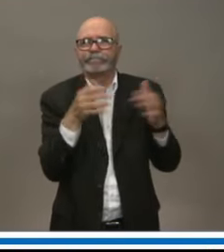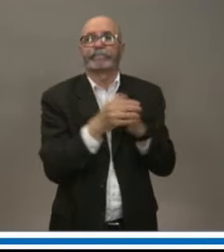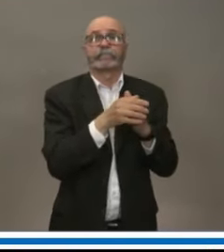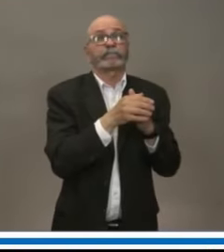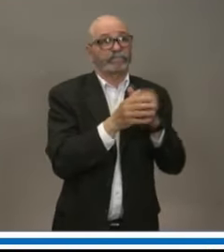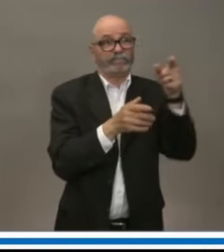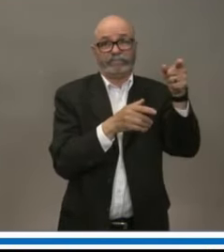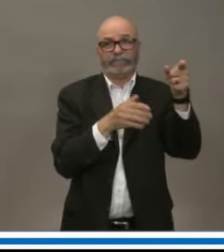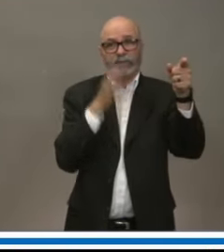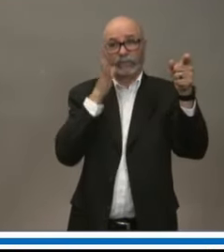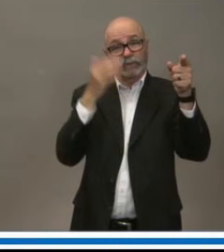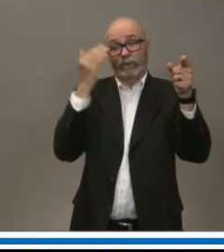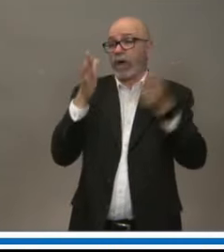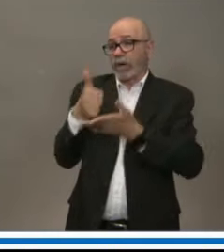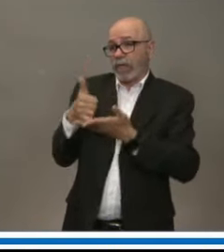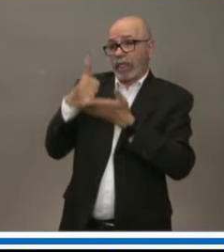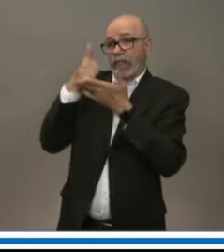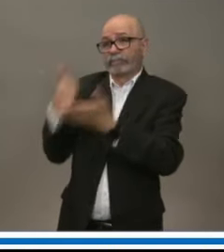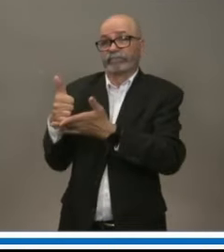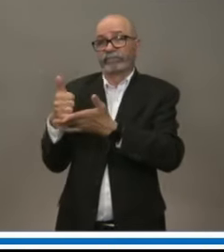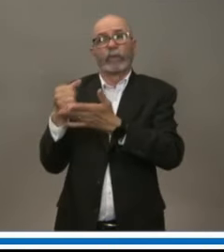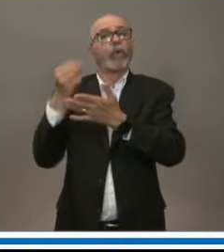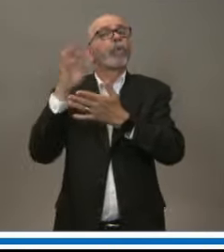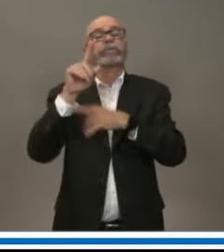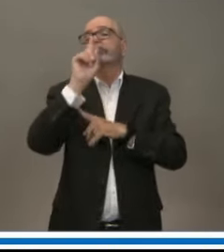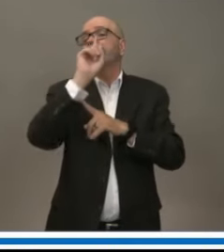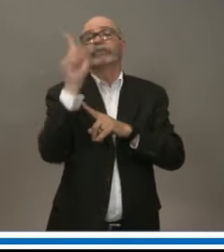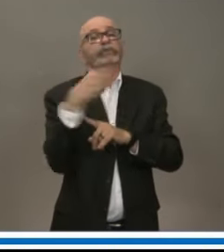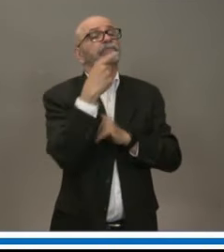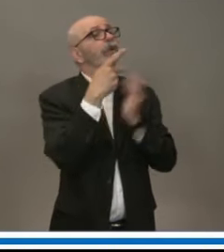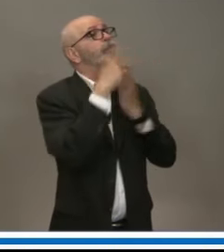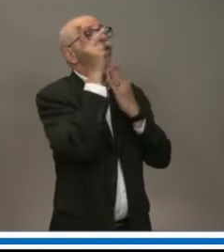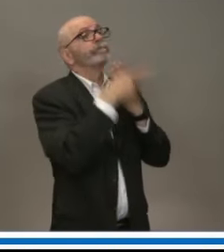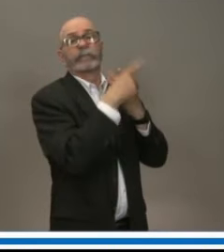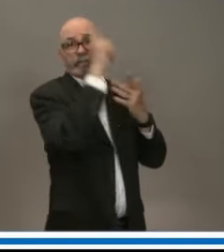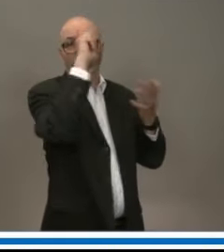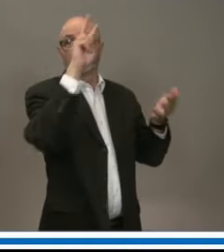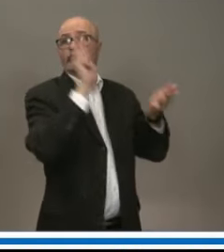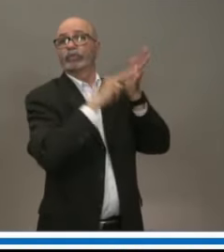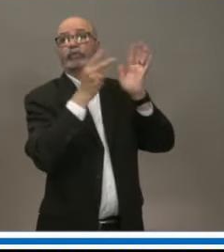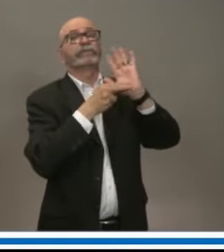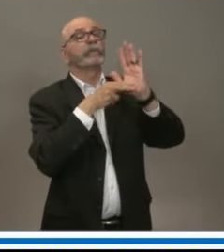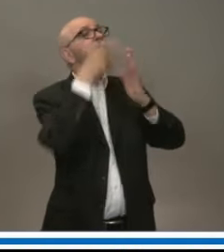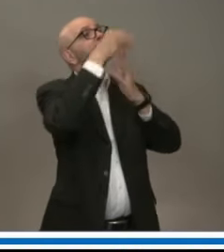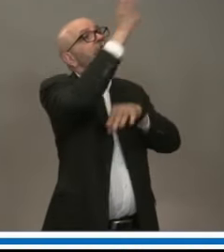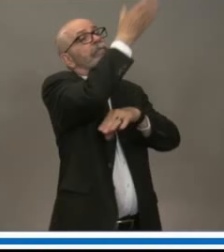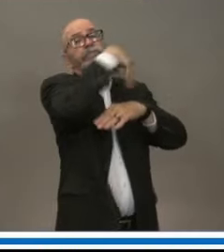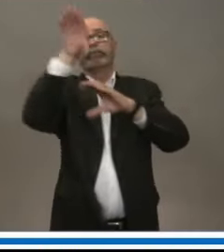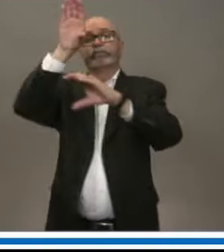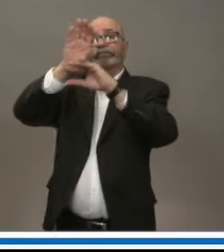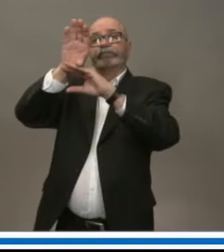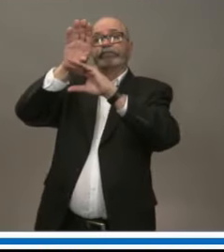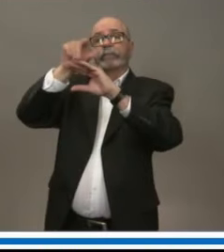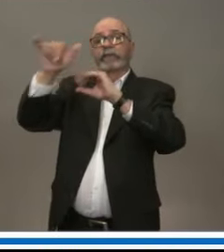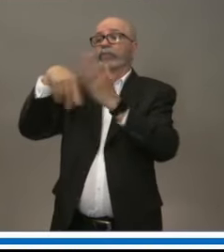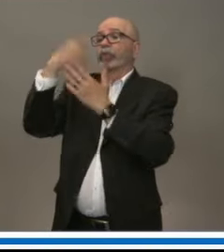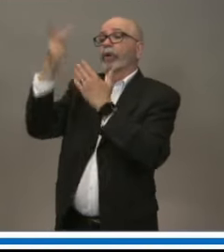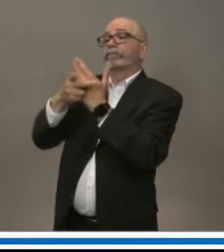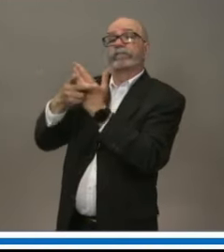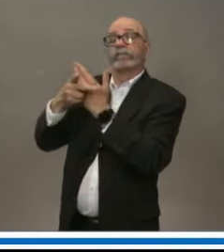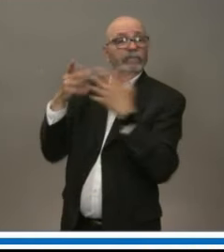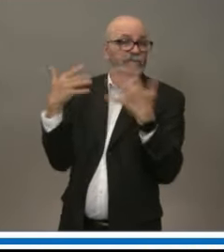think it will be a standalone program offering additional support on top of what's already offered? The details of